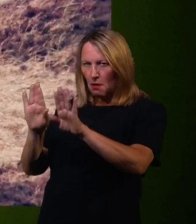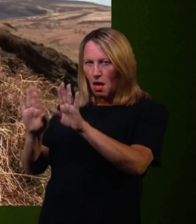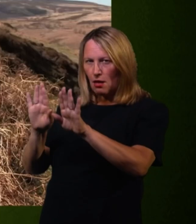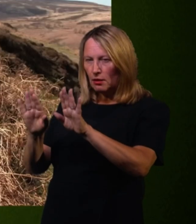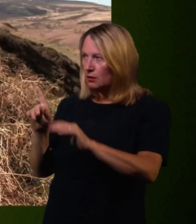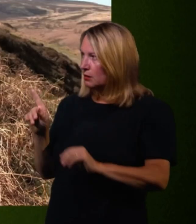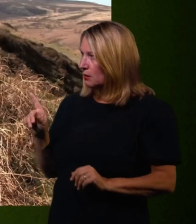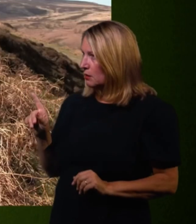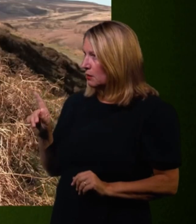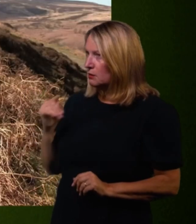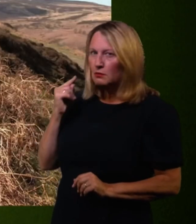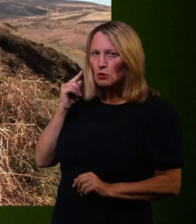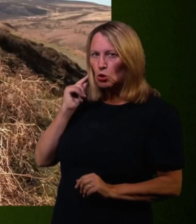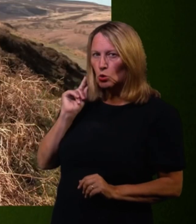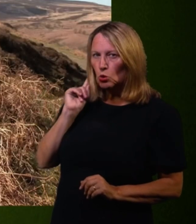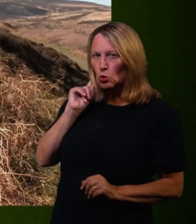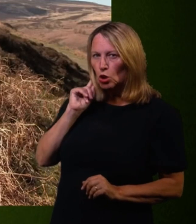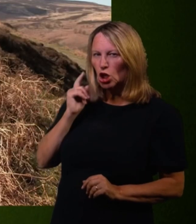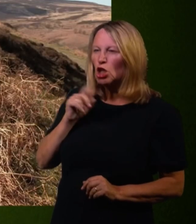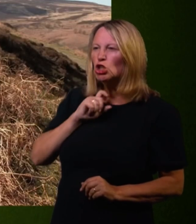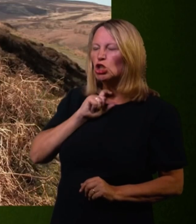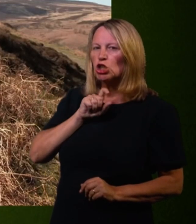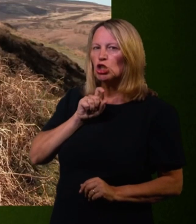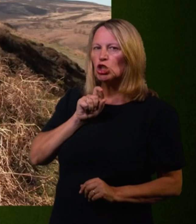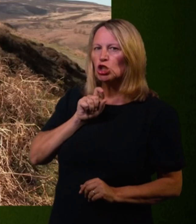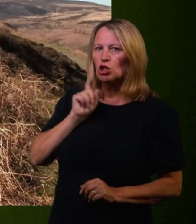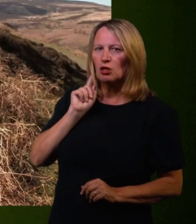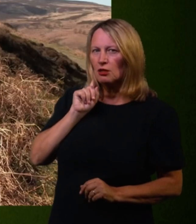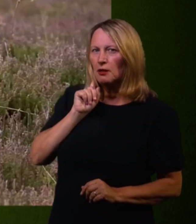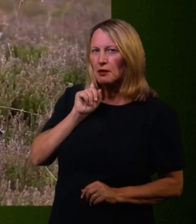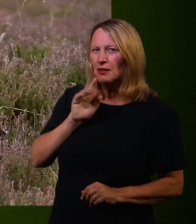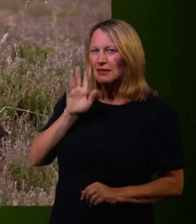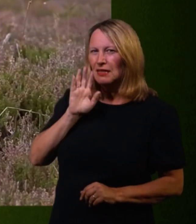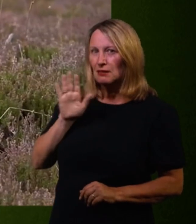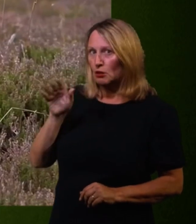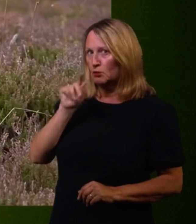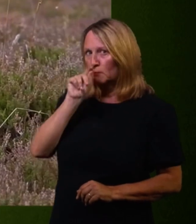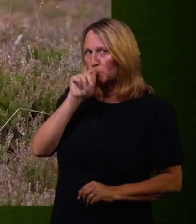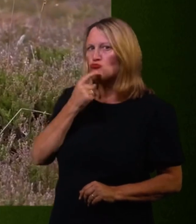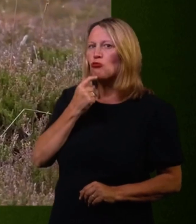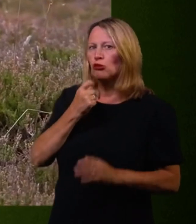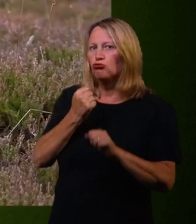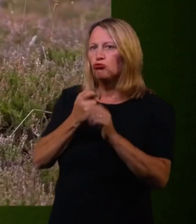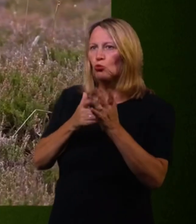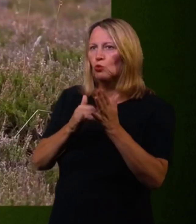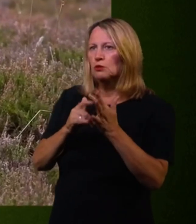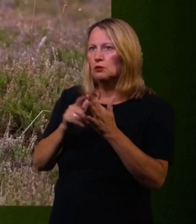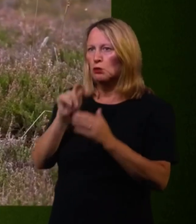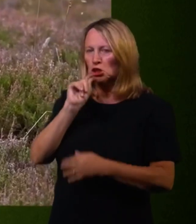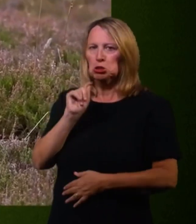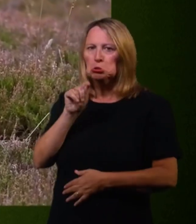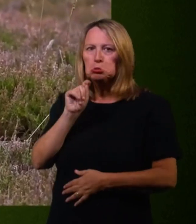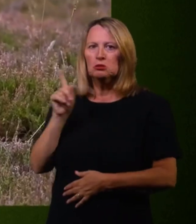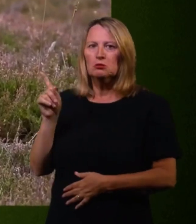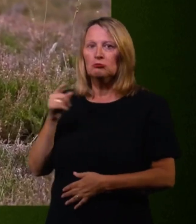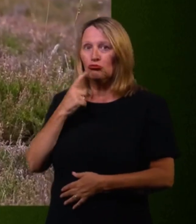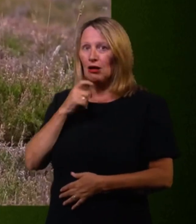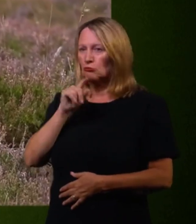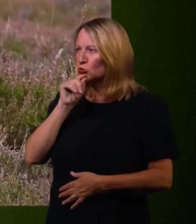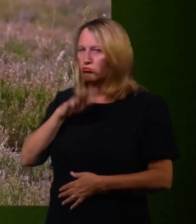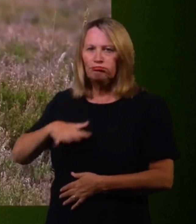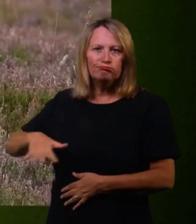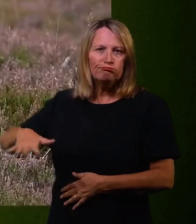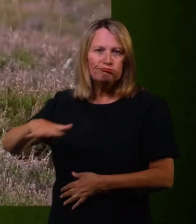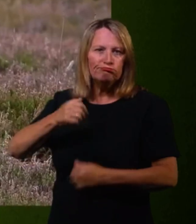See that kind of chuckling noise that we can sometimes hear? That's red grouse, isn't it? Yeah, so there's lots of red grouse on this nature reserve.